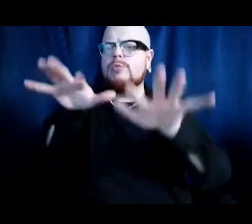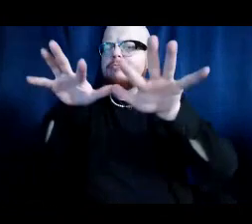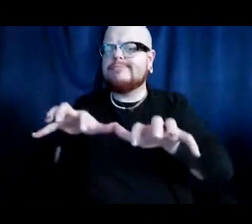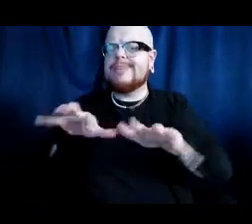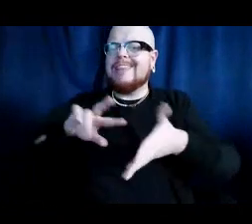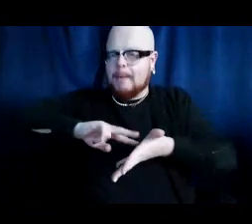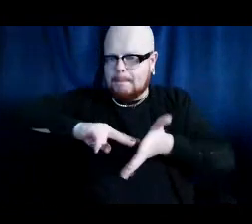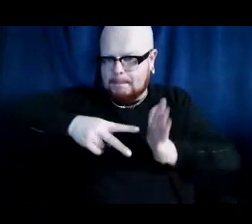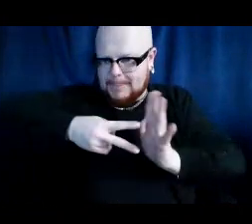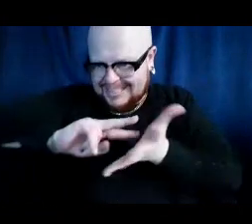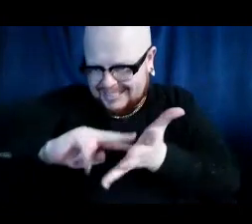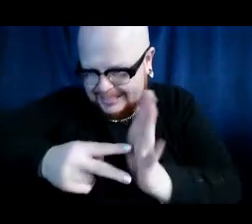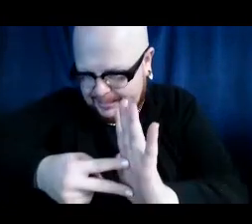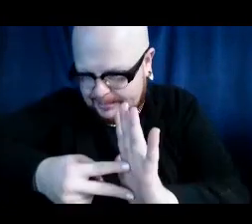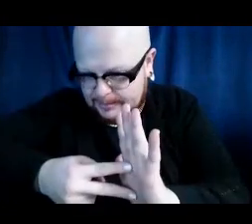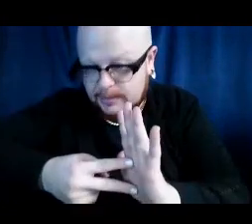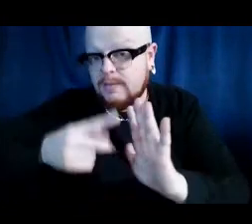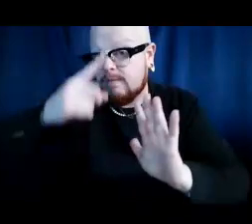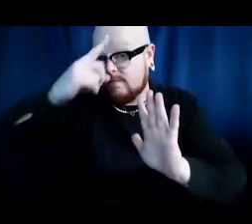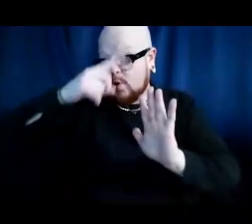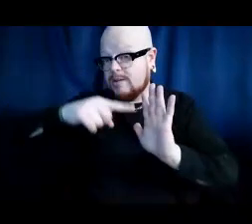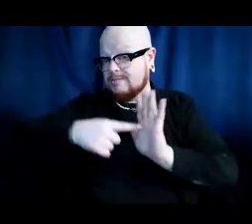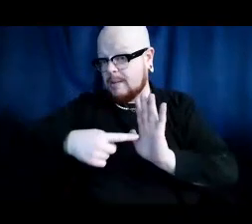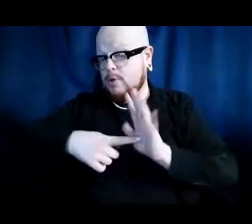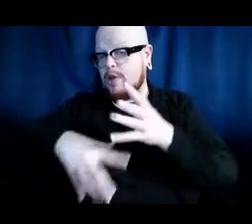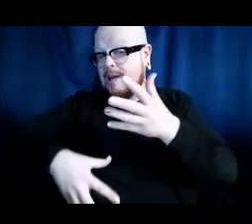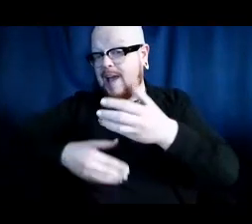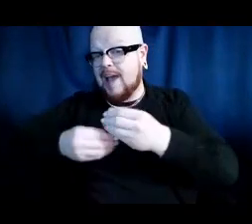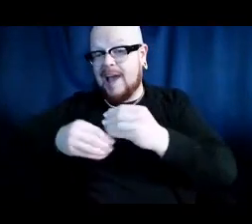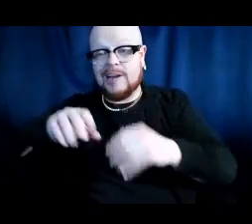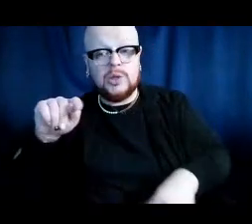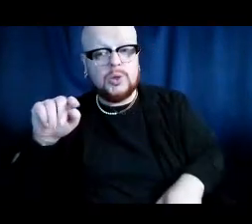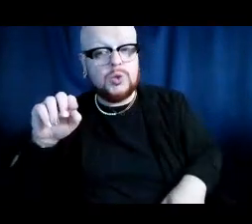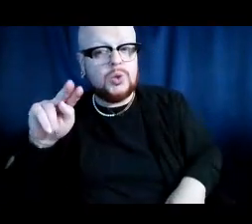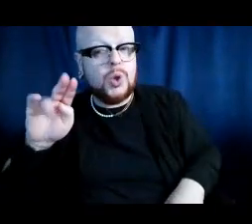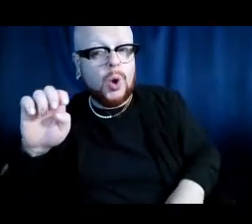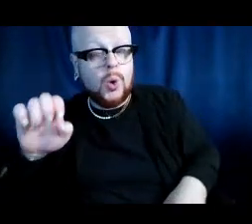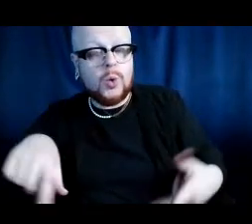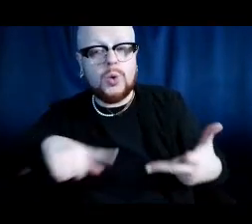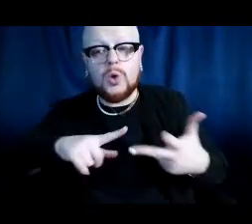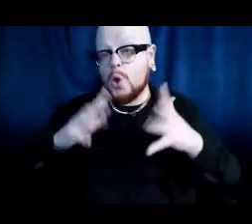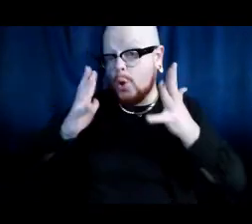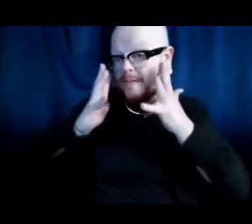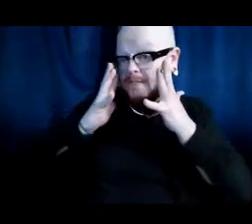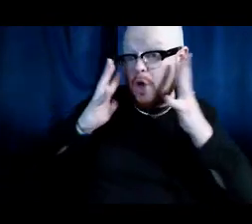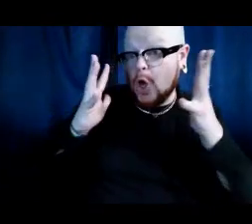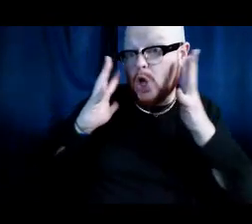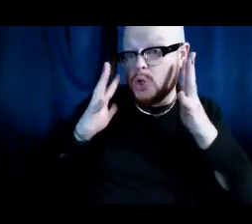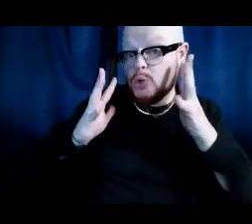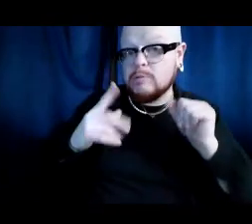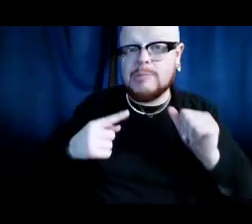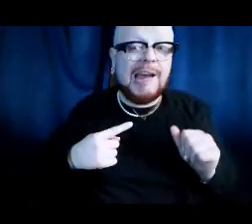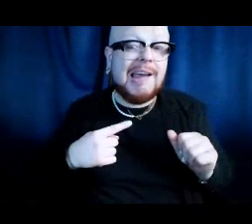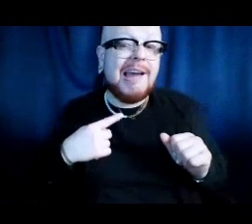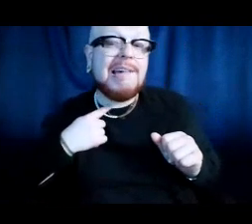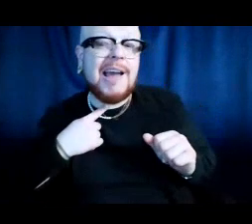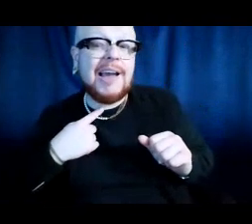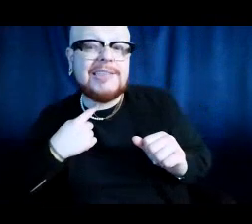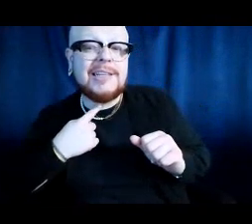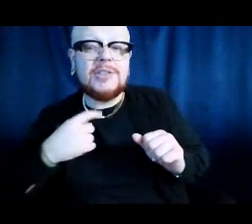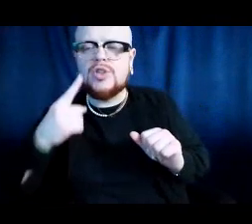includes representing tone, volume, and relevant accents to accurately reflect what is spoken.